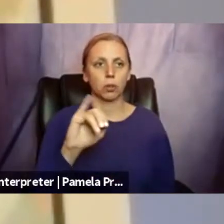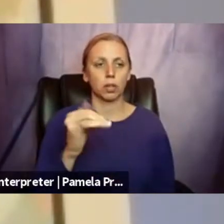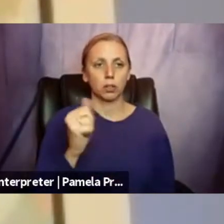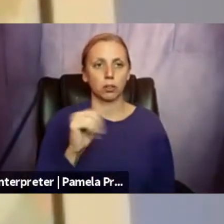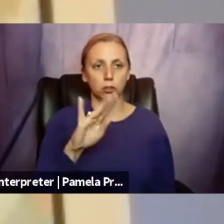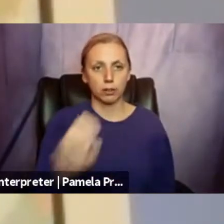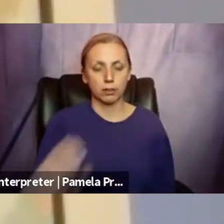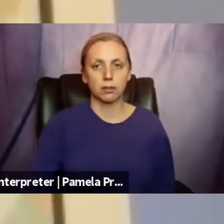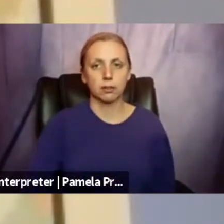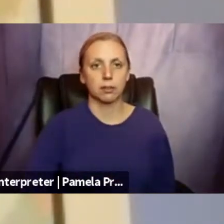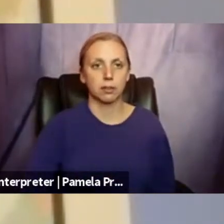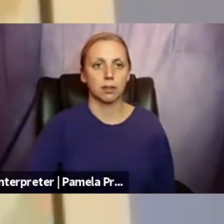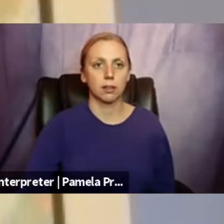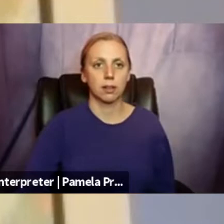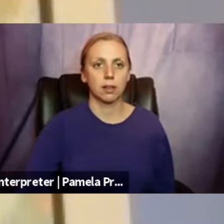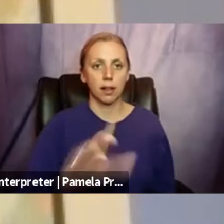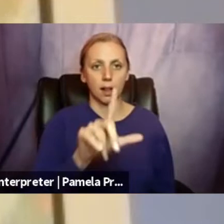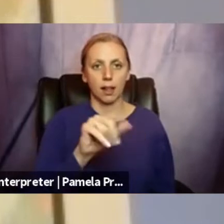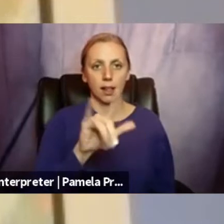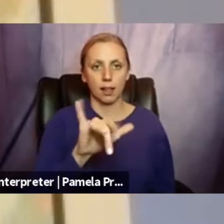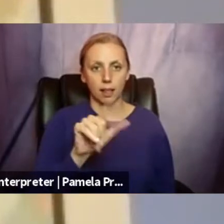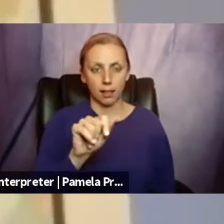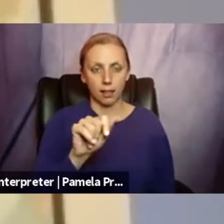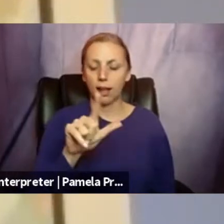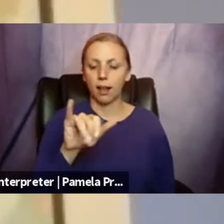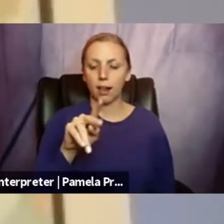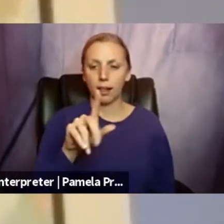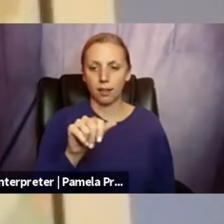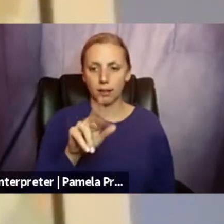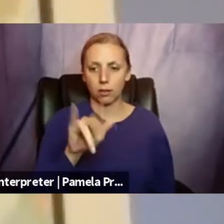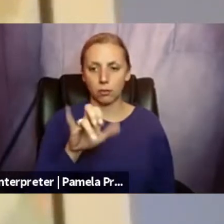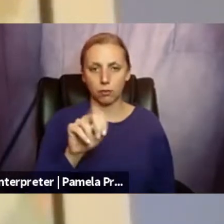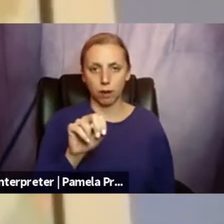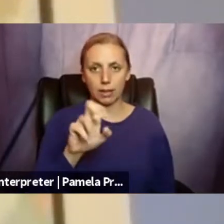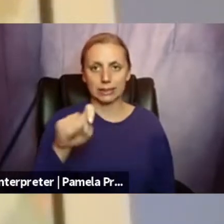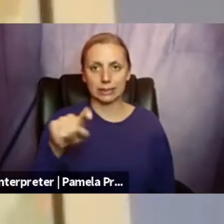Meyer, Linda Ryan, and Stephanie Rivas.